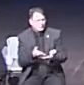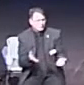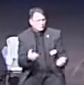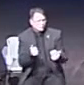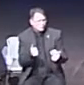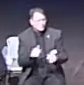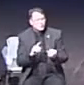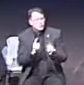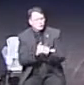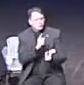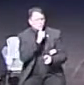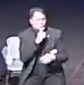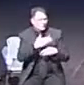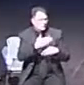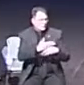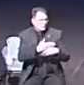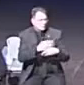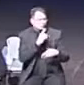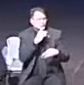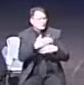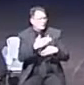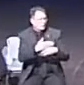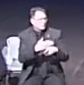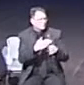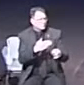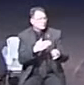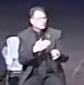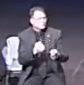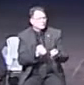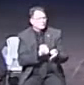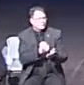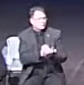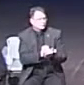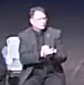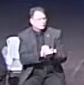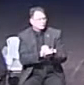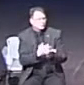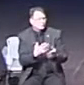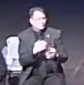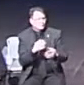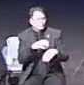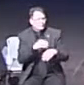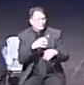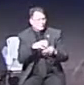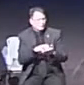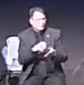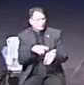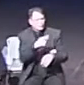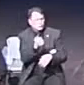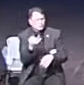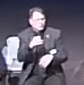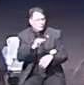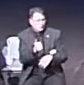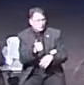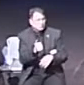A little about Tustjärten. Tustjärten came to Riksdjärten in 1977. Tustjärten is one of the